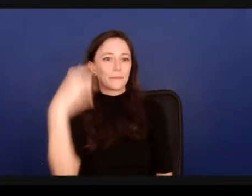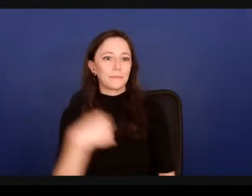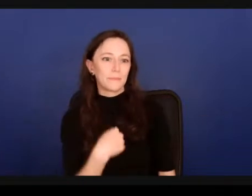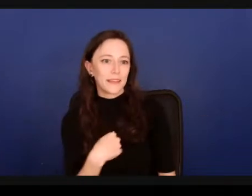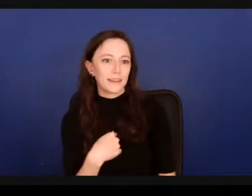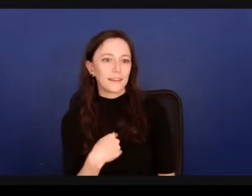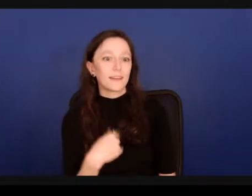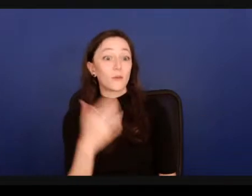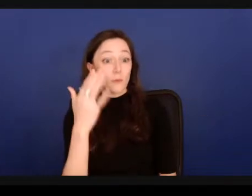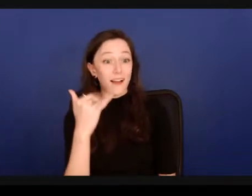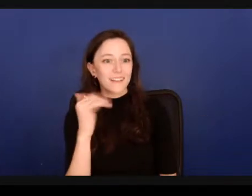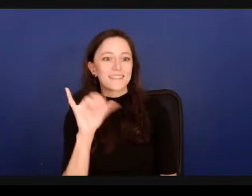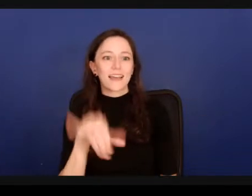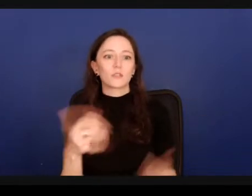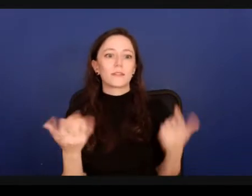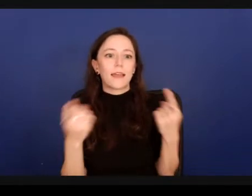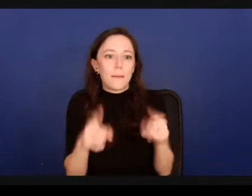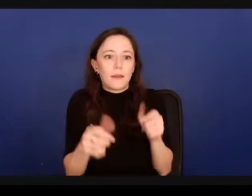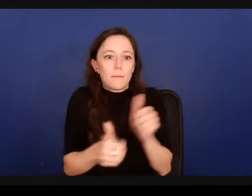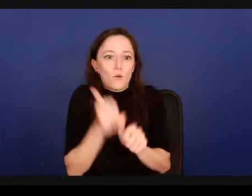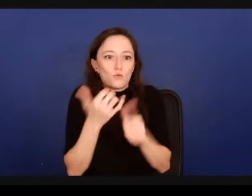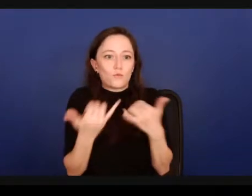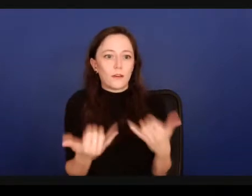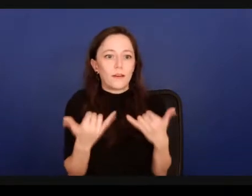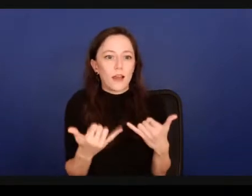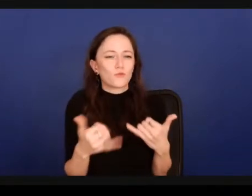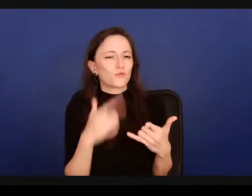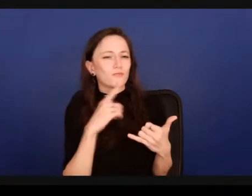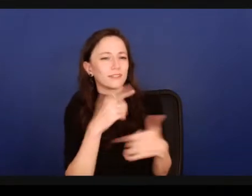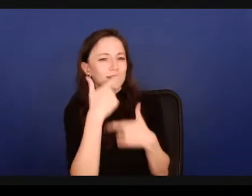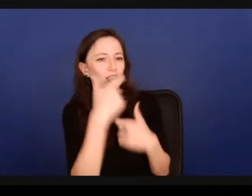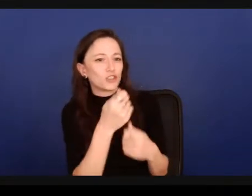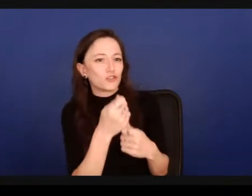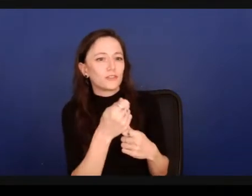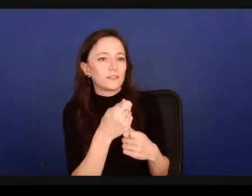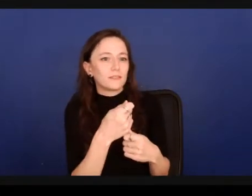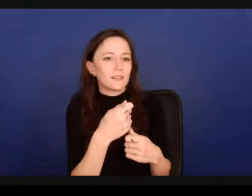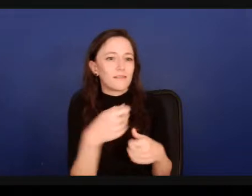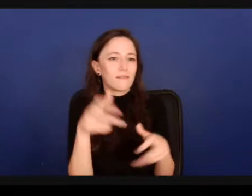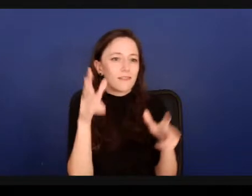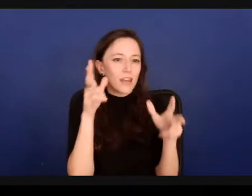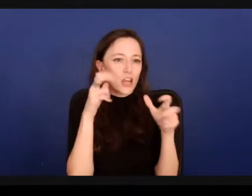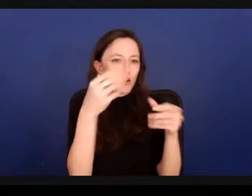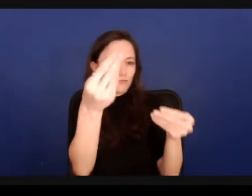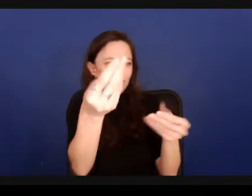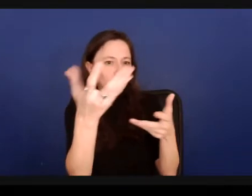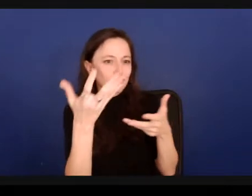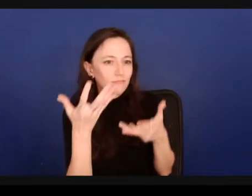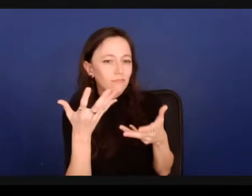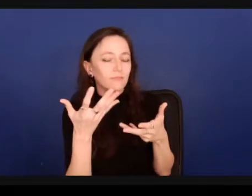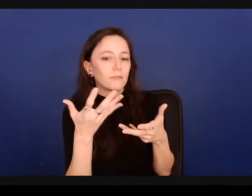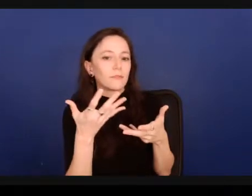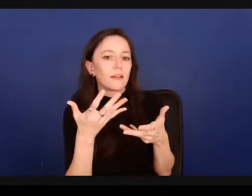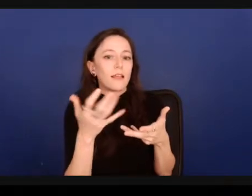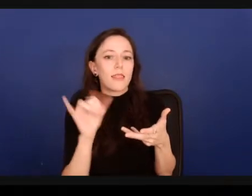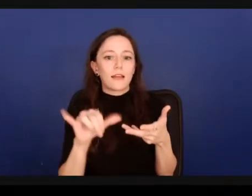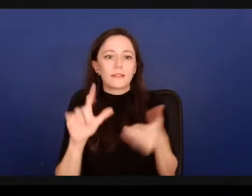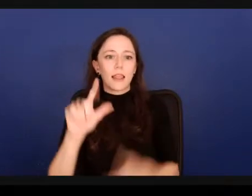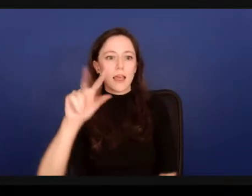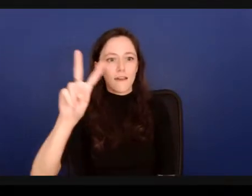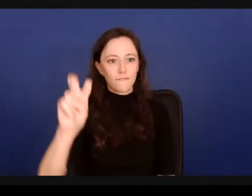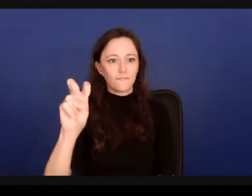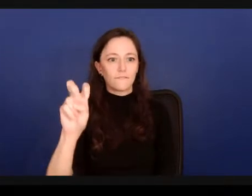happening the most right now. And it's always interesting to hear the insights as activity is ongoing live outside of our